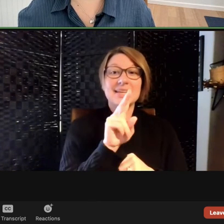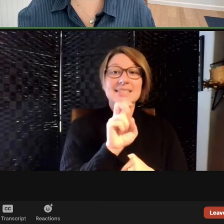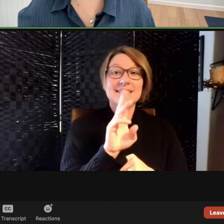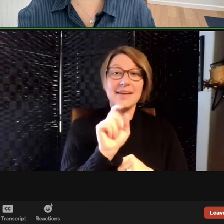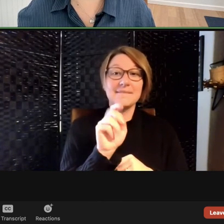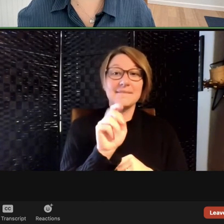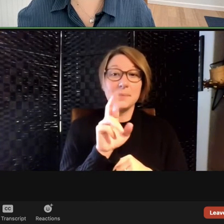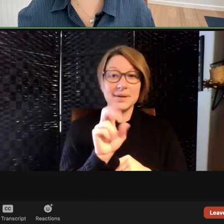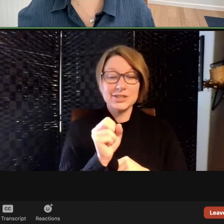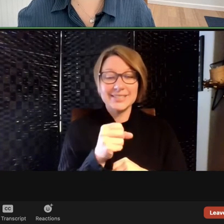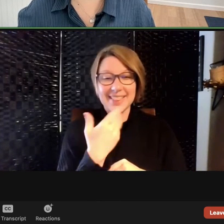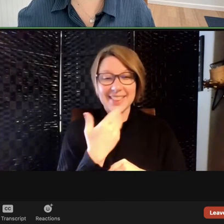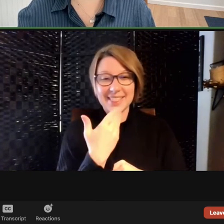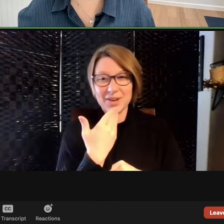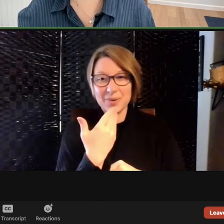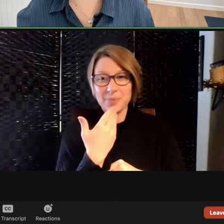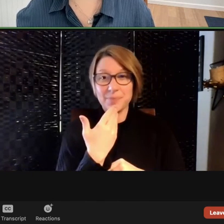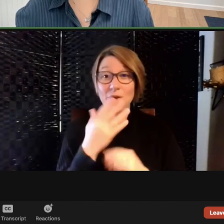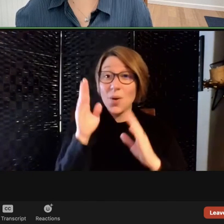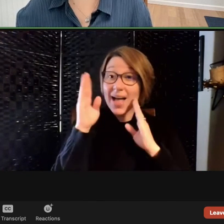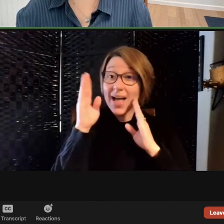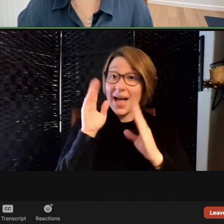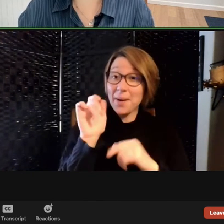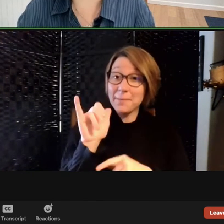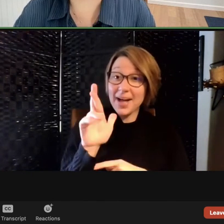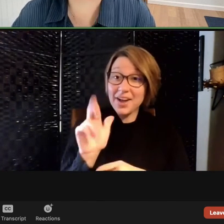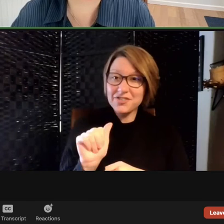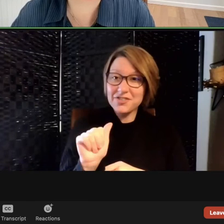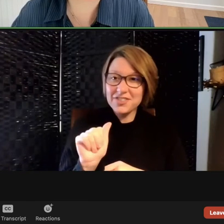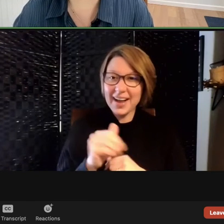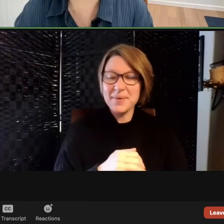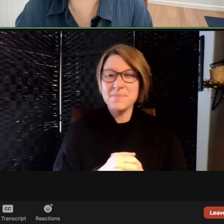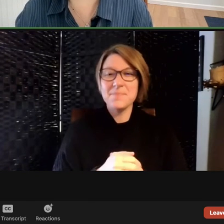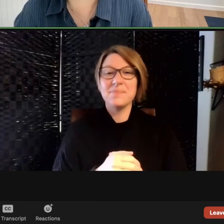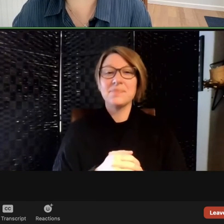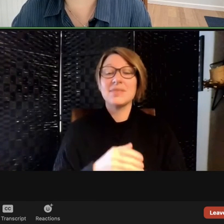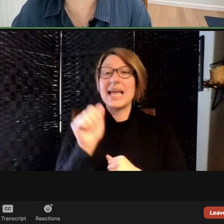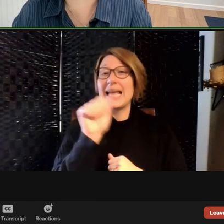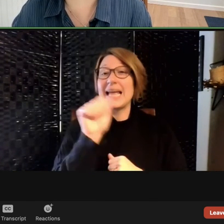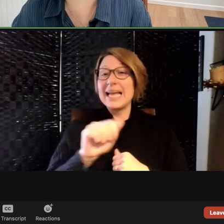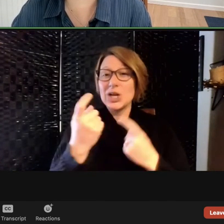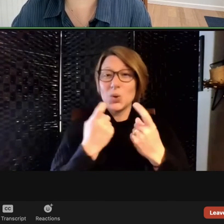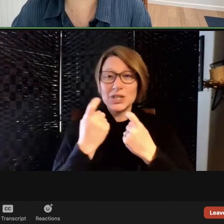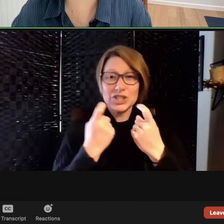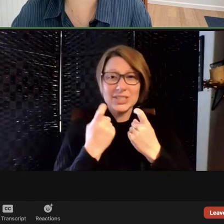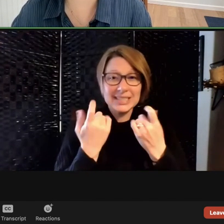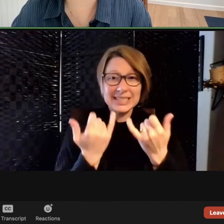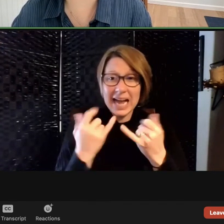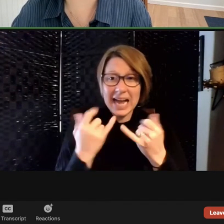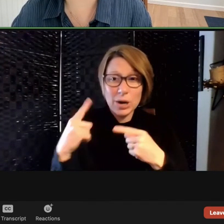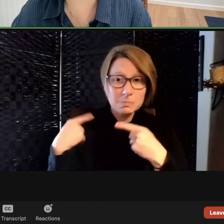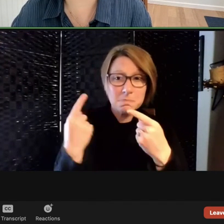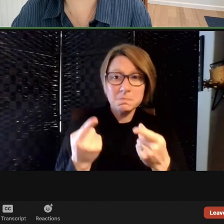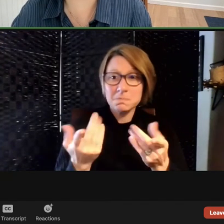you. Okay. Oh, and hello, Myra. So anybody, any questions at this point?